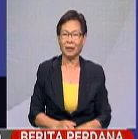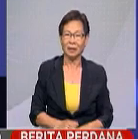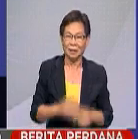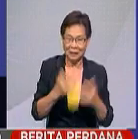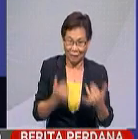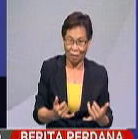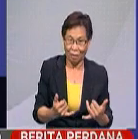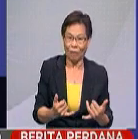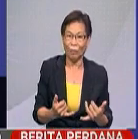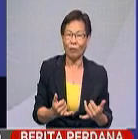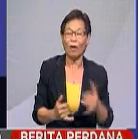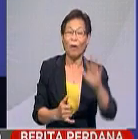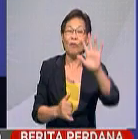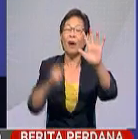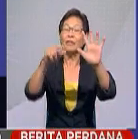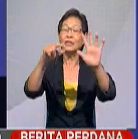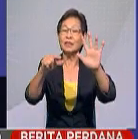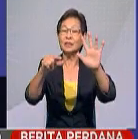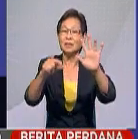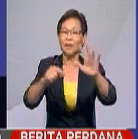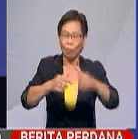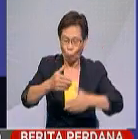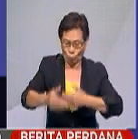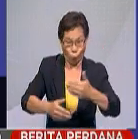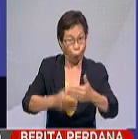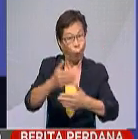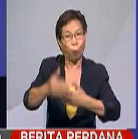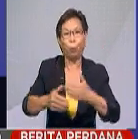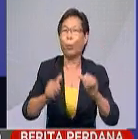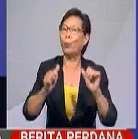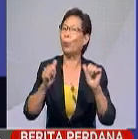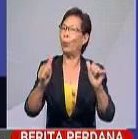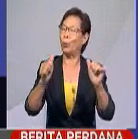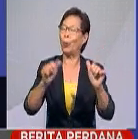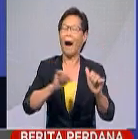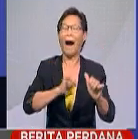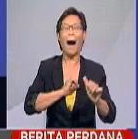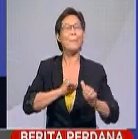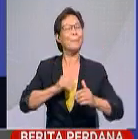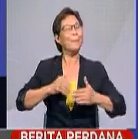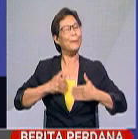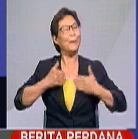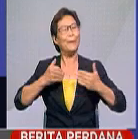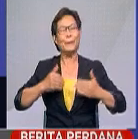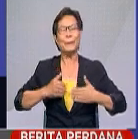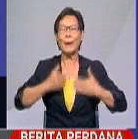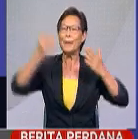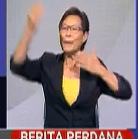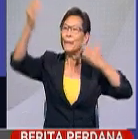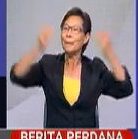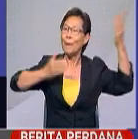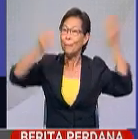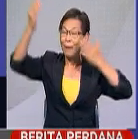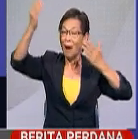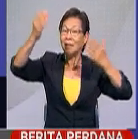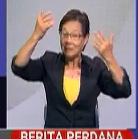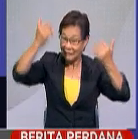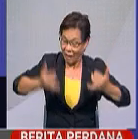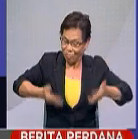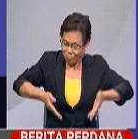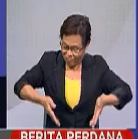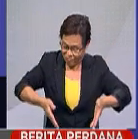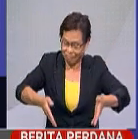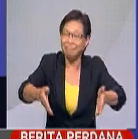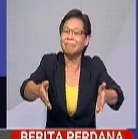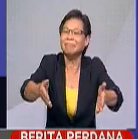5G have been progressing well, and I'm glad to state that Malaysia is on track